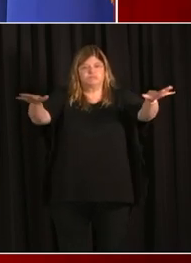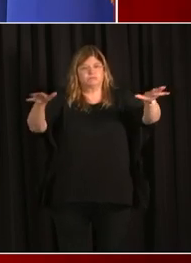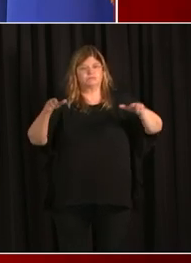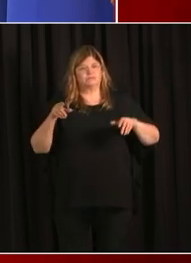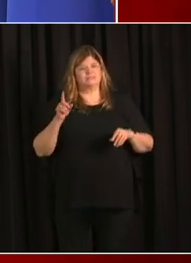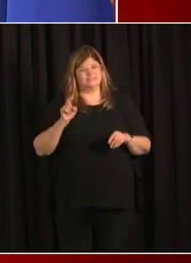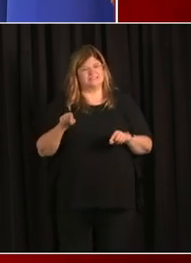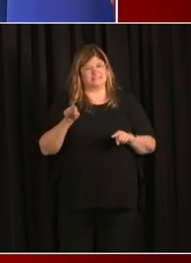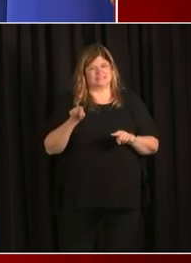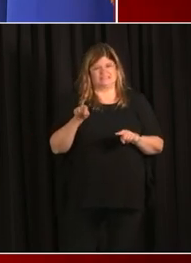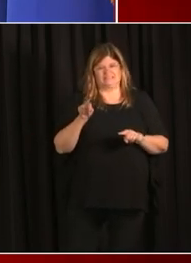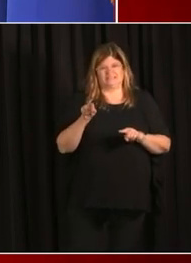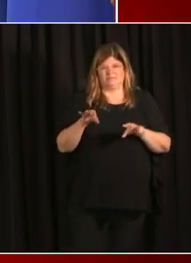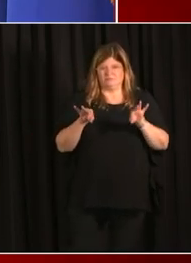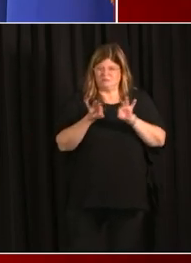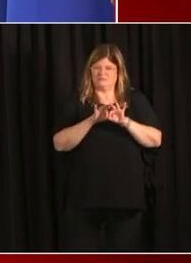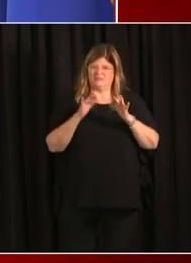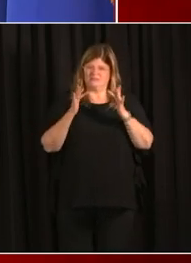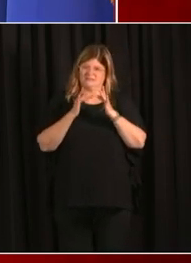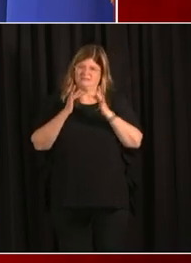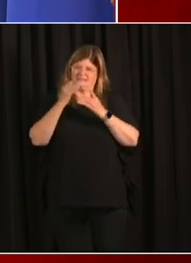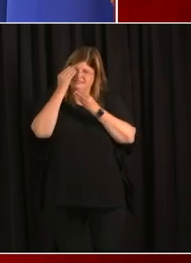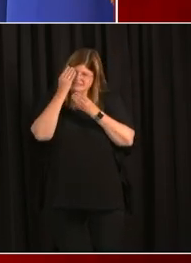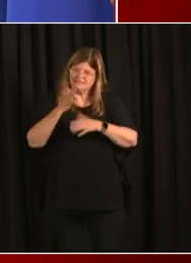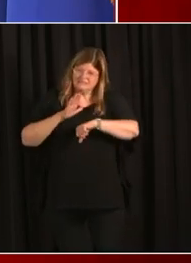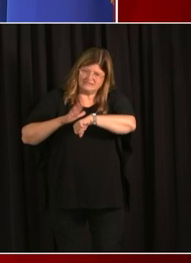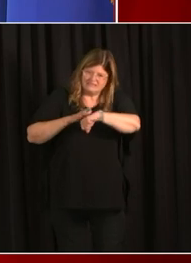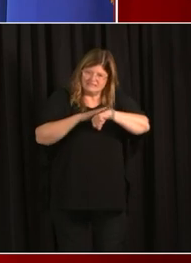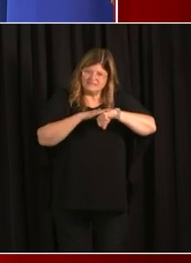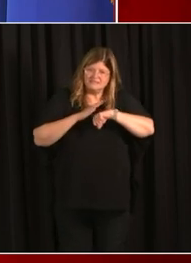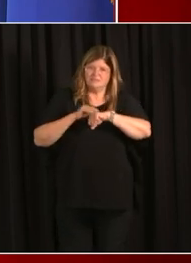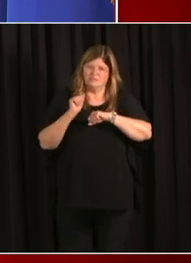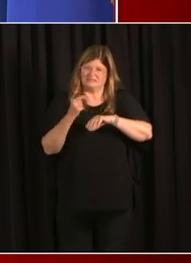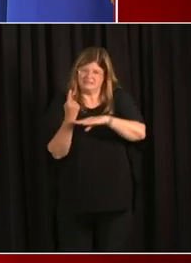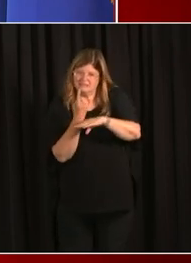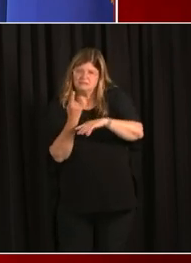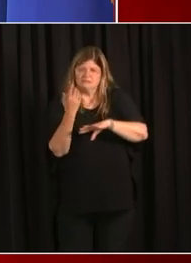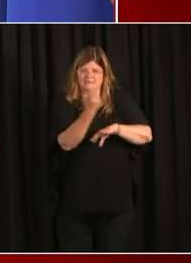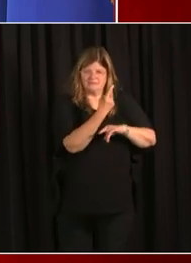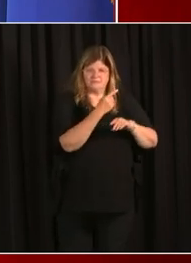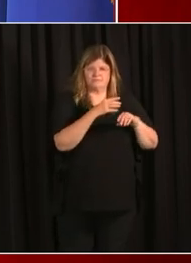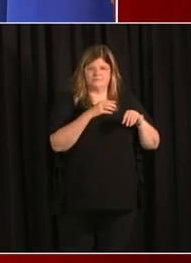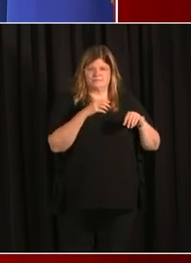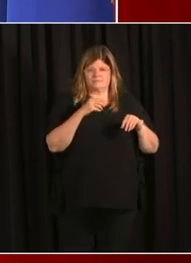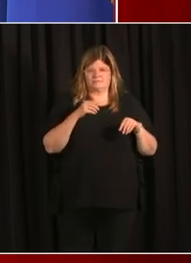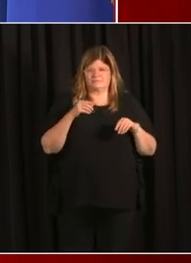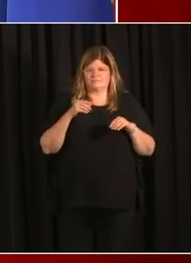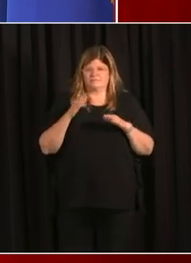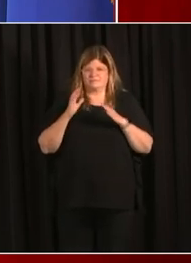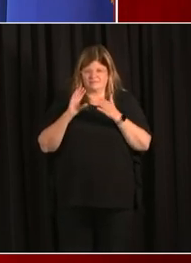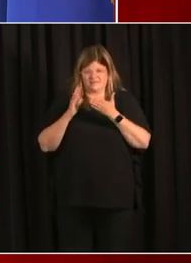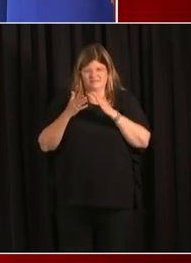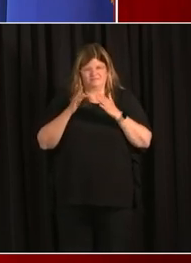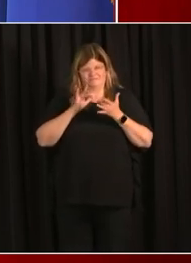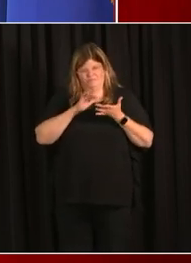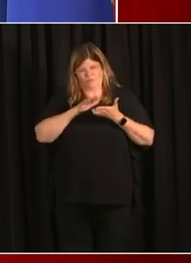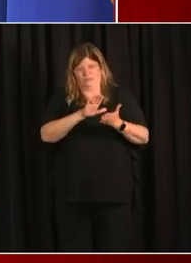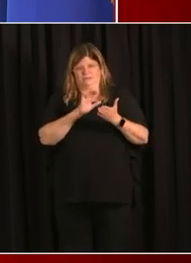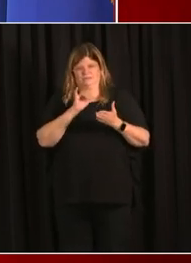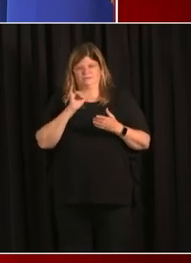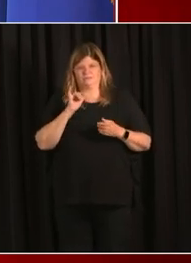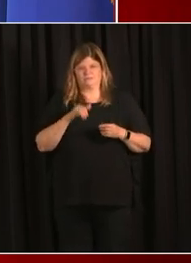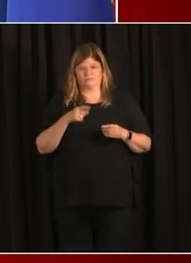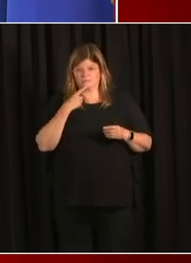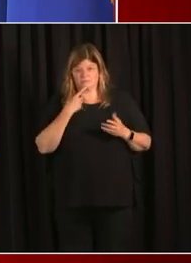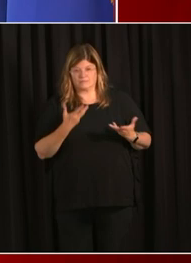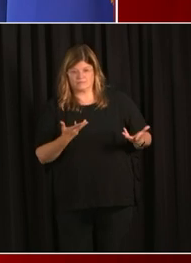contact information to put people on notice so they can quarantine as a critical part of our strategy. So what do the contact tracers do